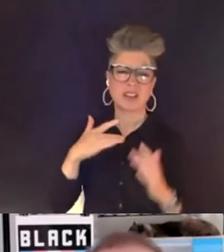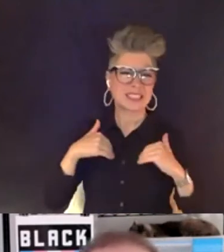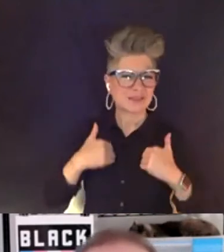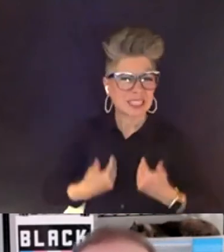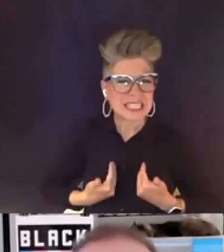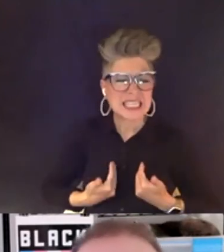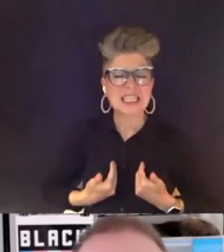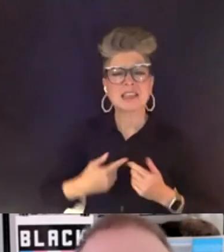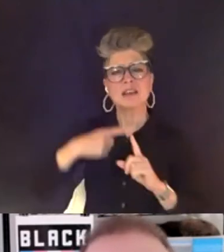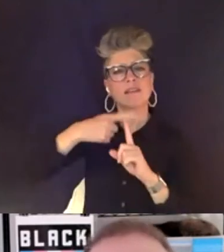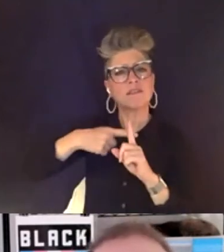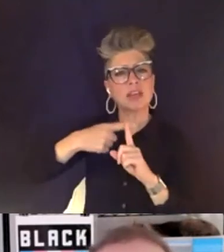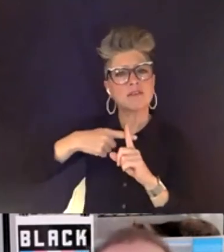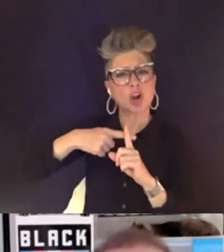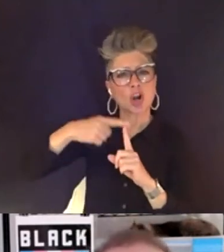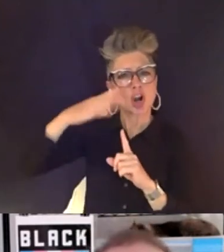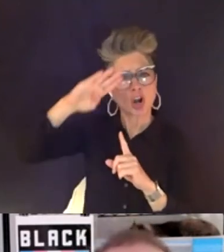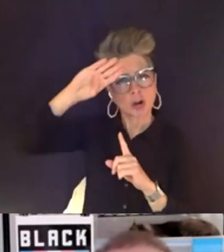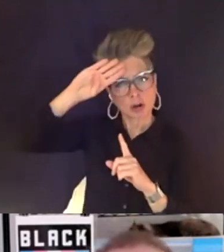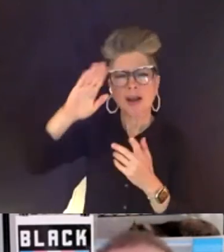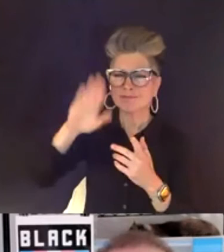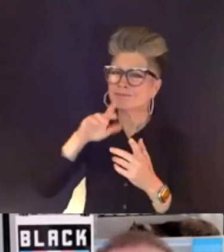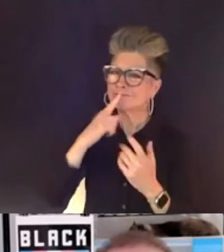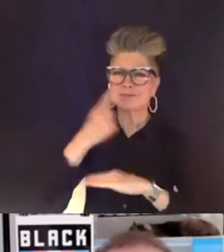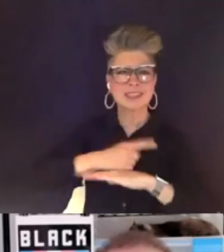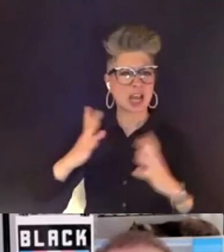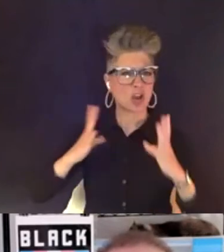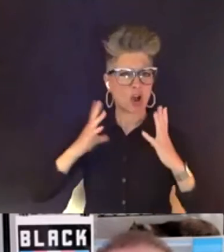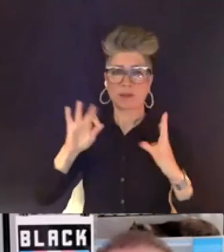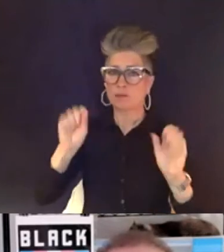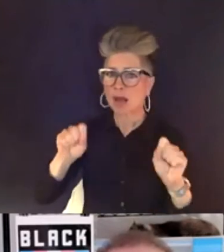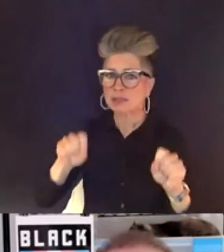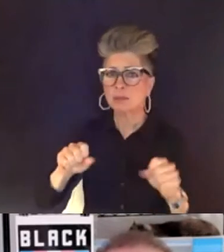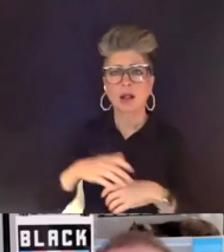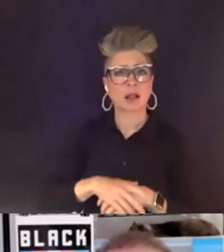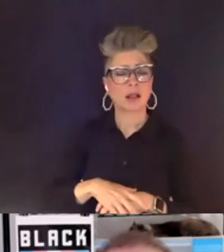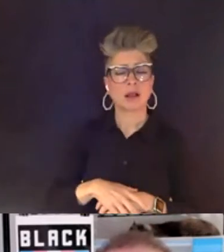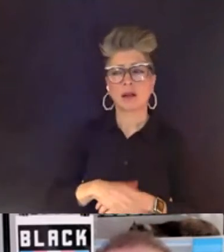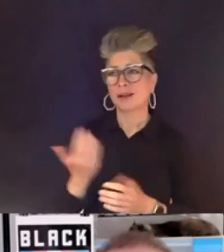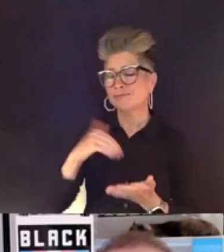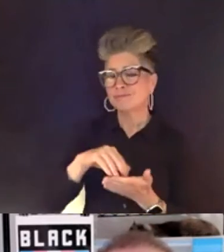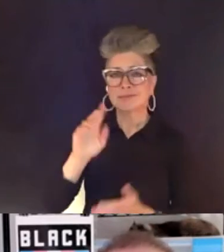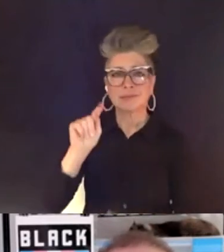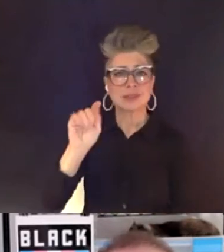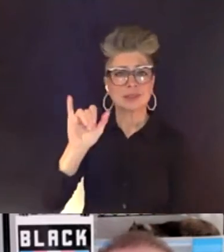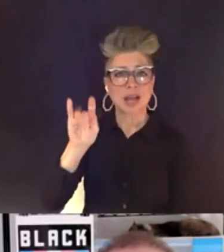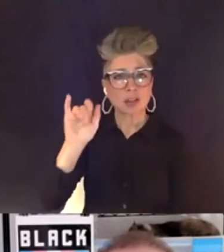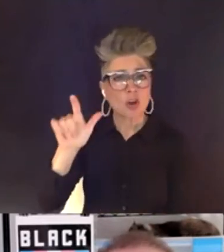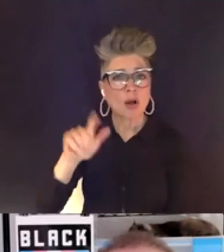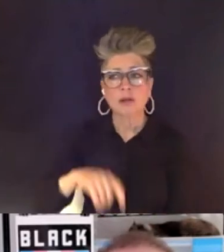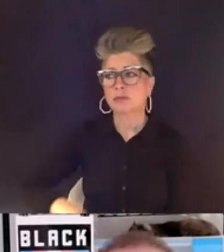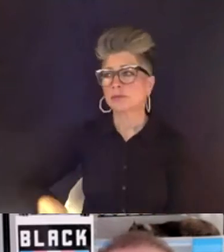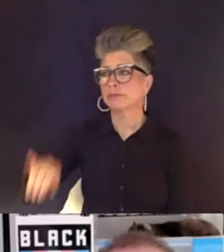literally take the day off if you can. Take Tylenol, ibuprofen within normal prescribing limits,